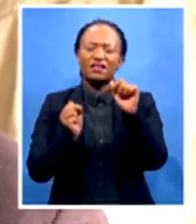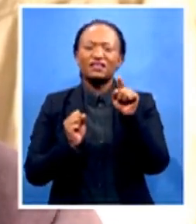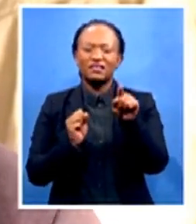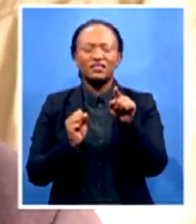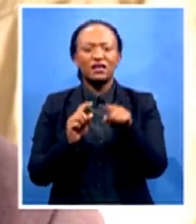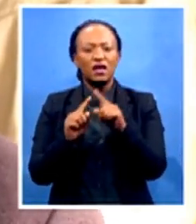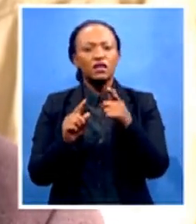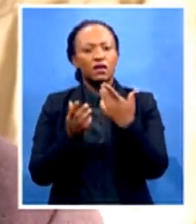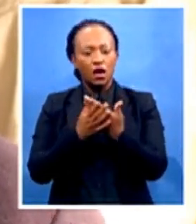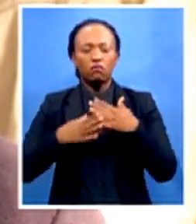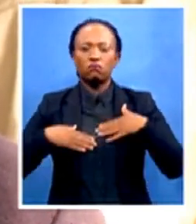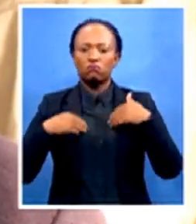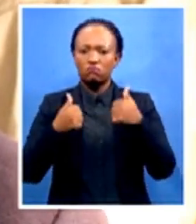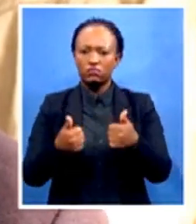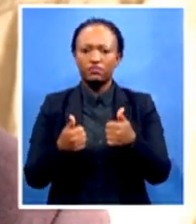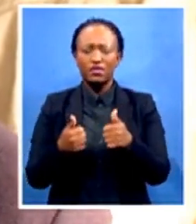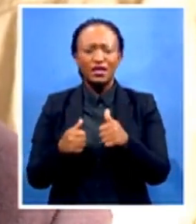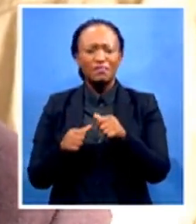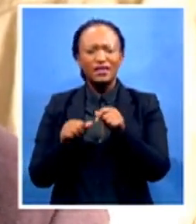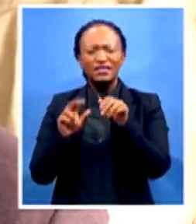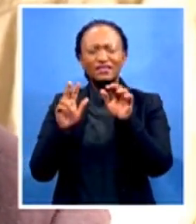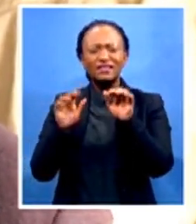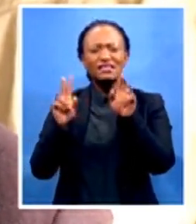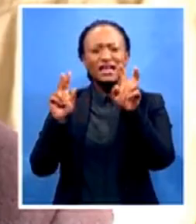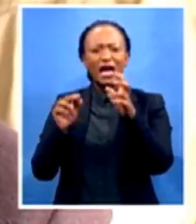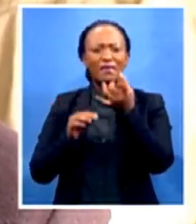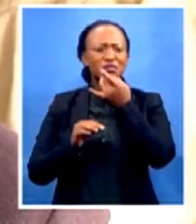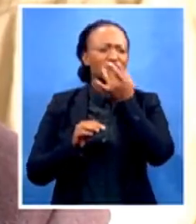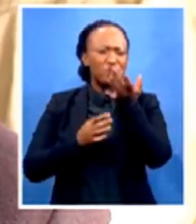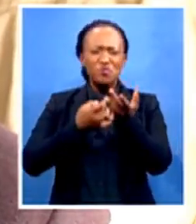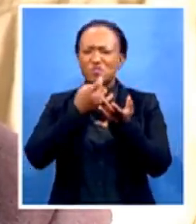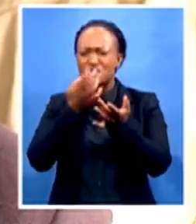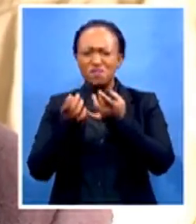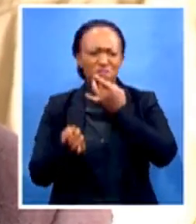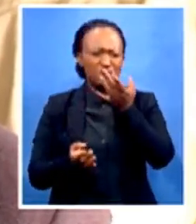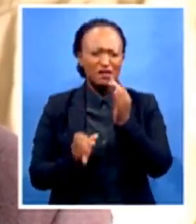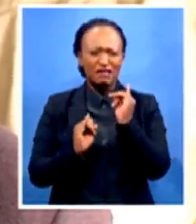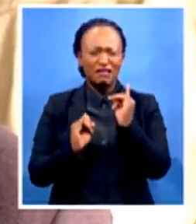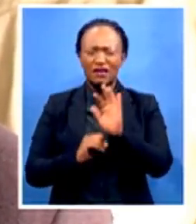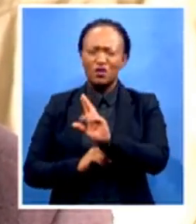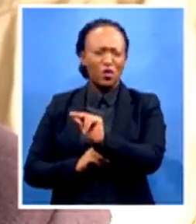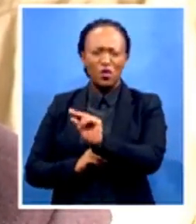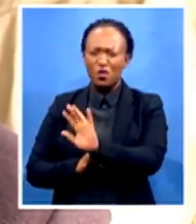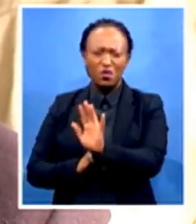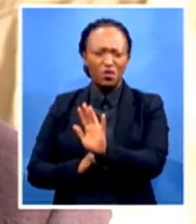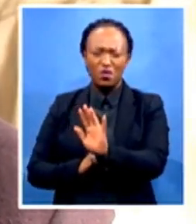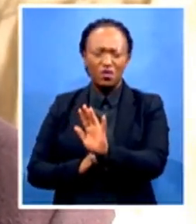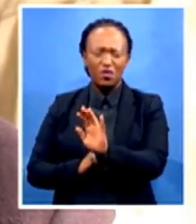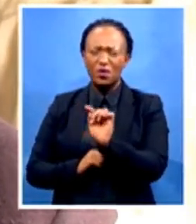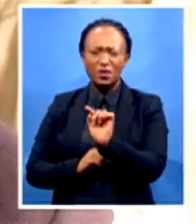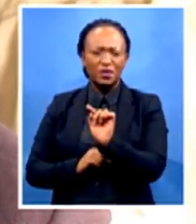yokuthi sithukwe singabalaphi bendabuko, no, it's degrade kakhulu.